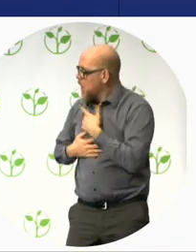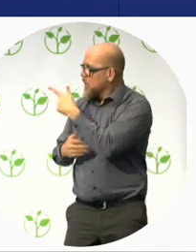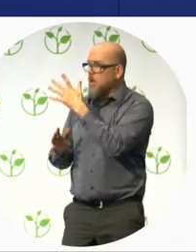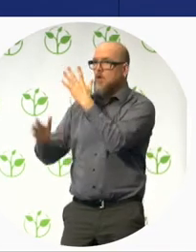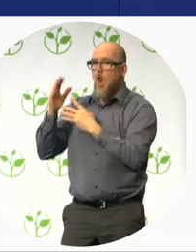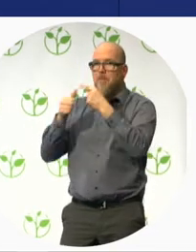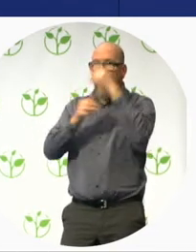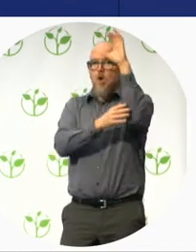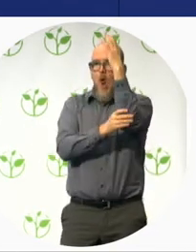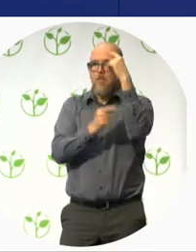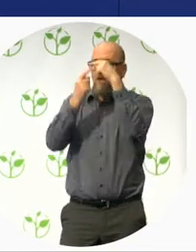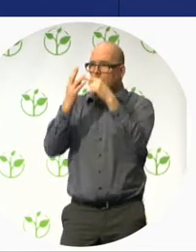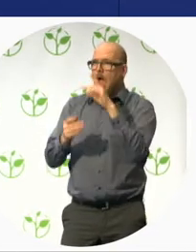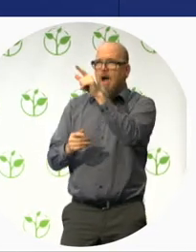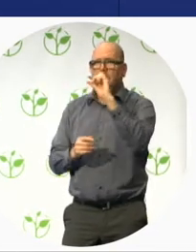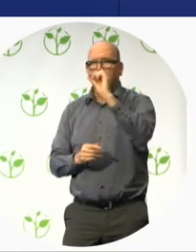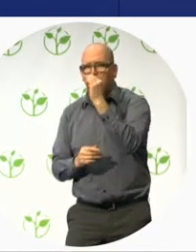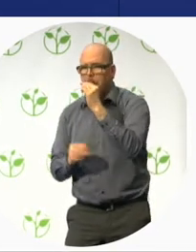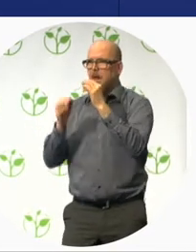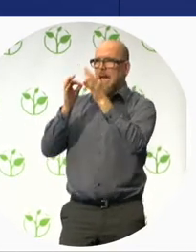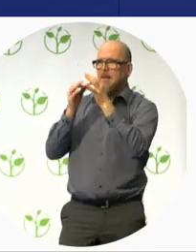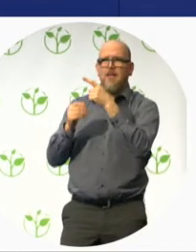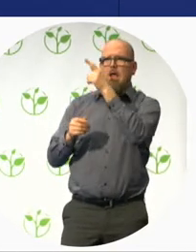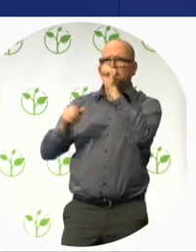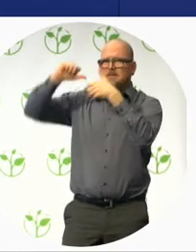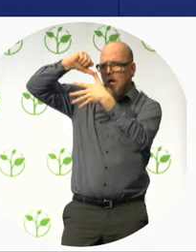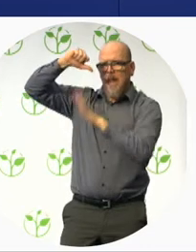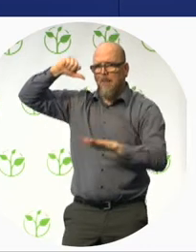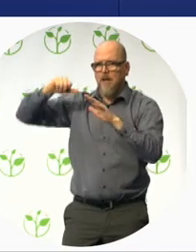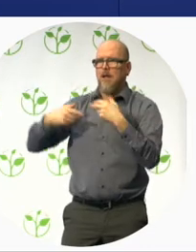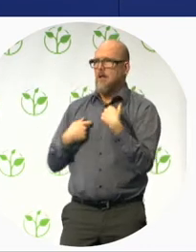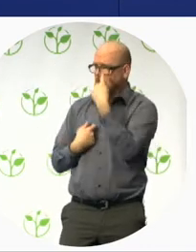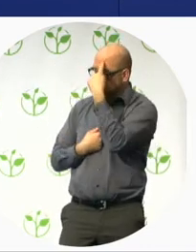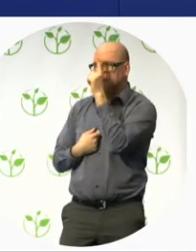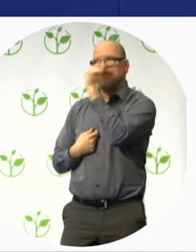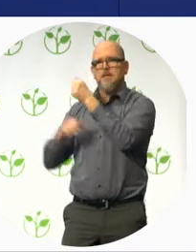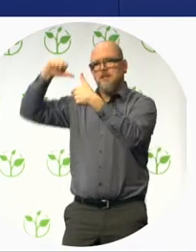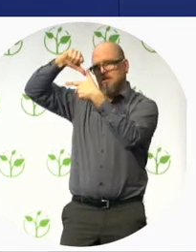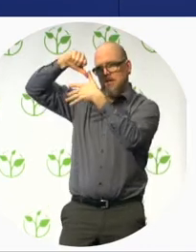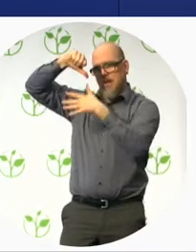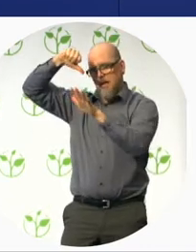Hopefully that can be changed, improved sometime soon. So